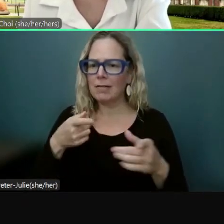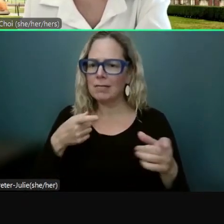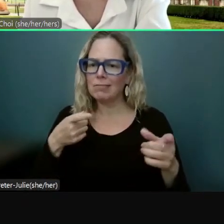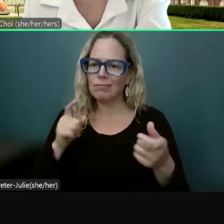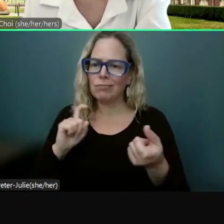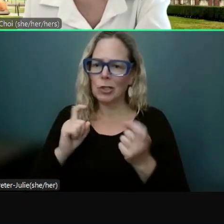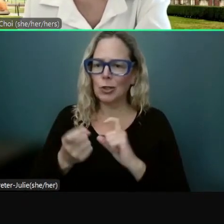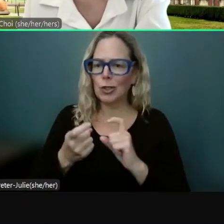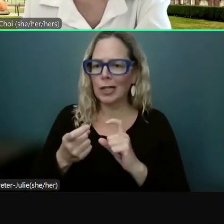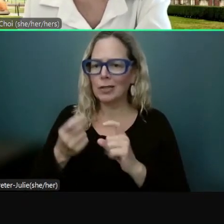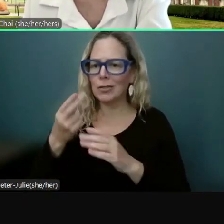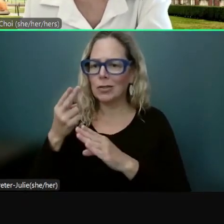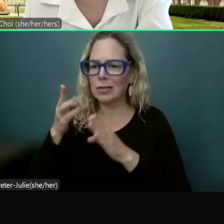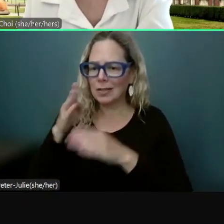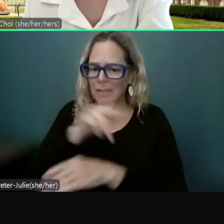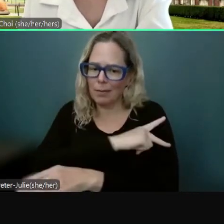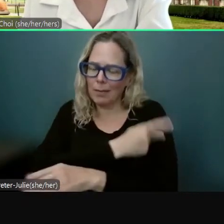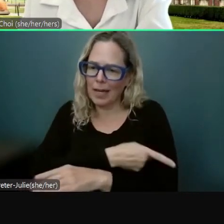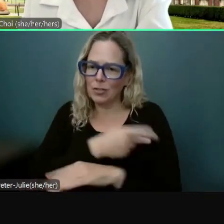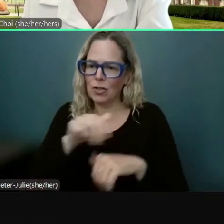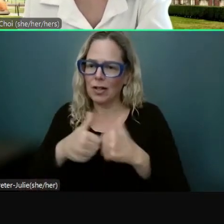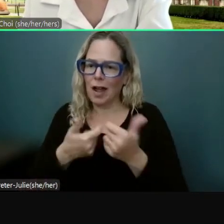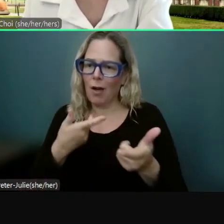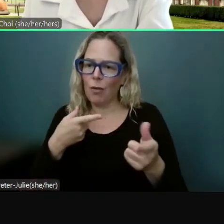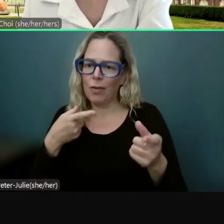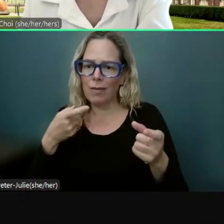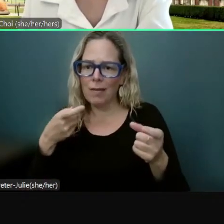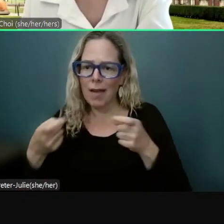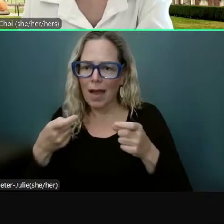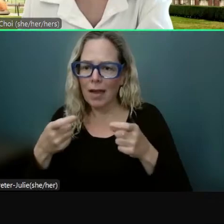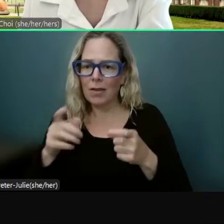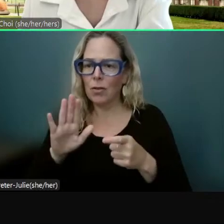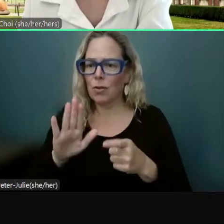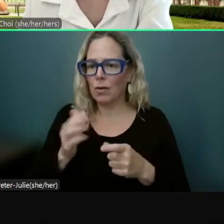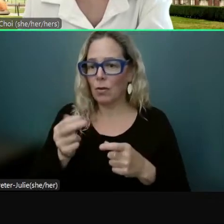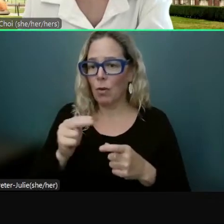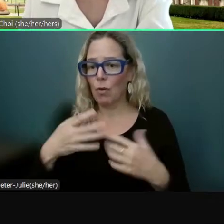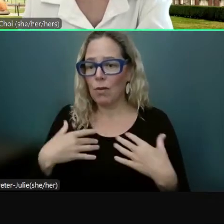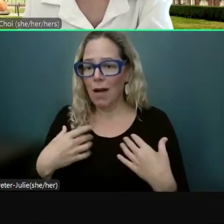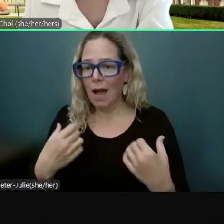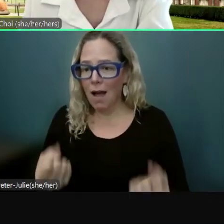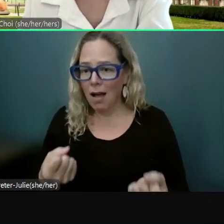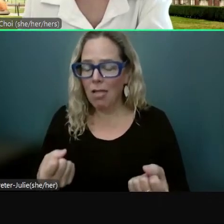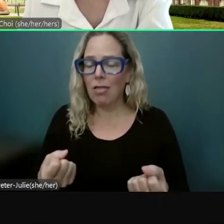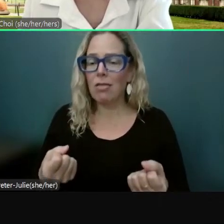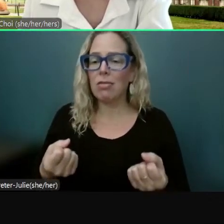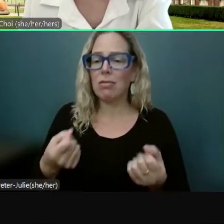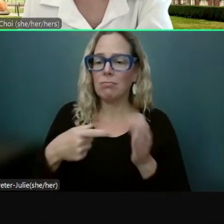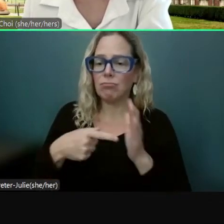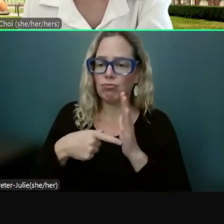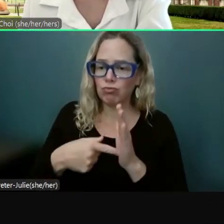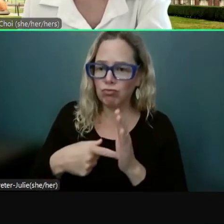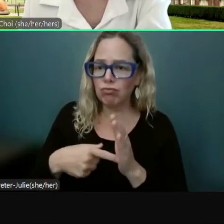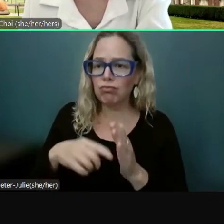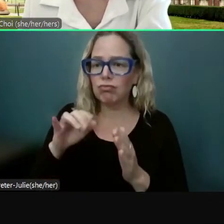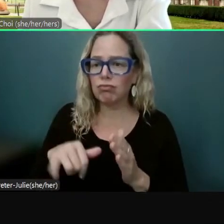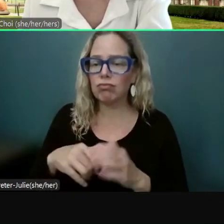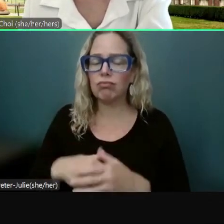own knowledge and judgment. However, um, with the emergence of